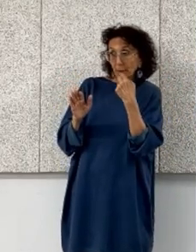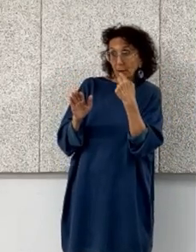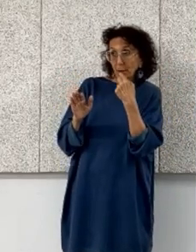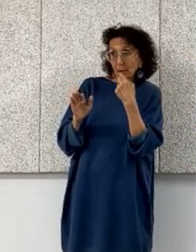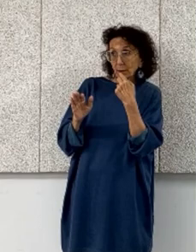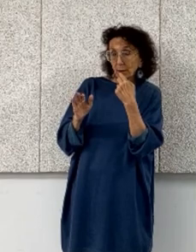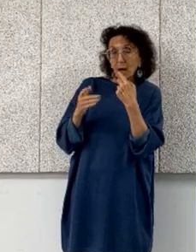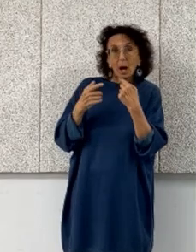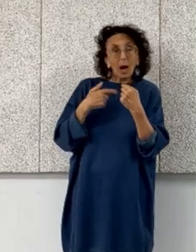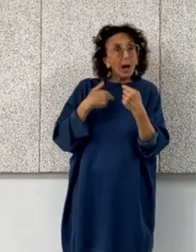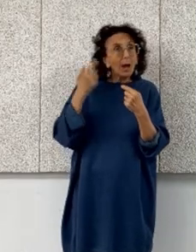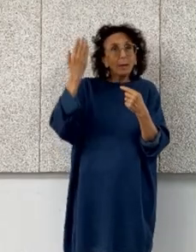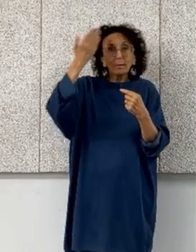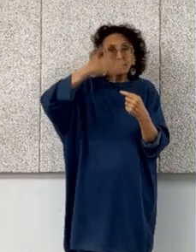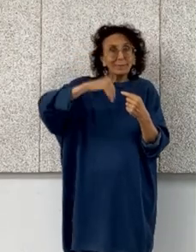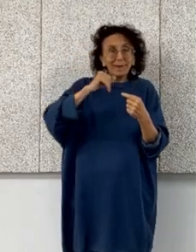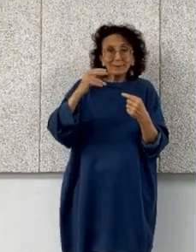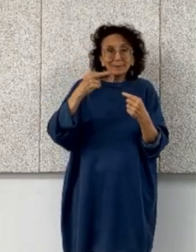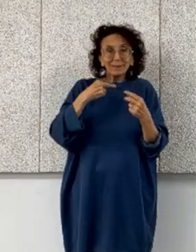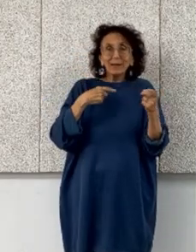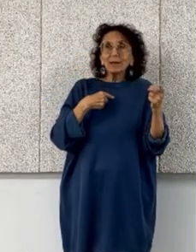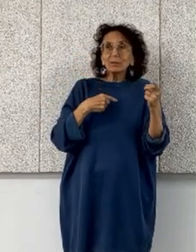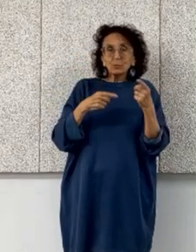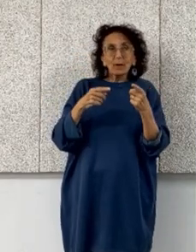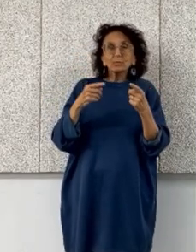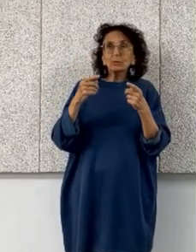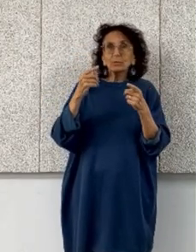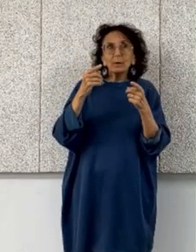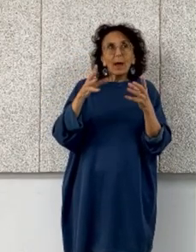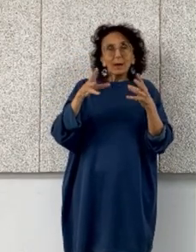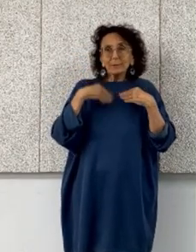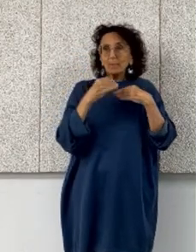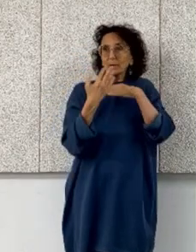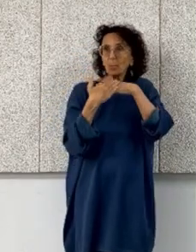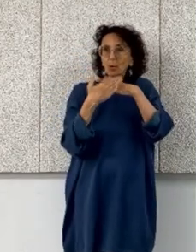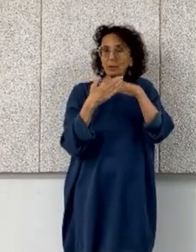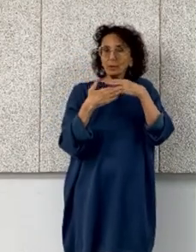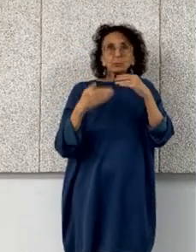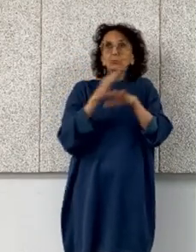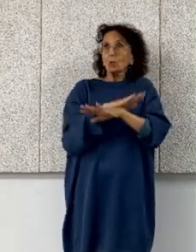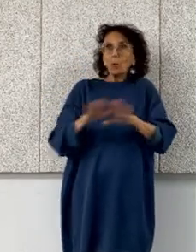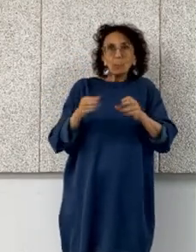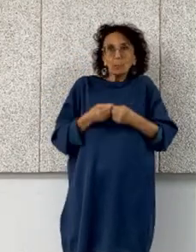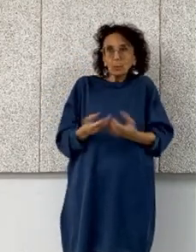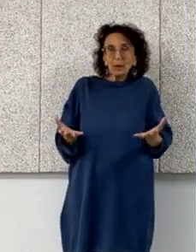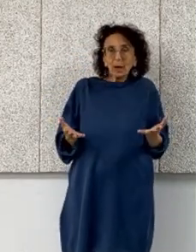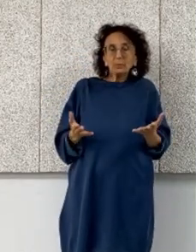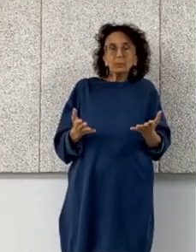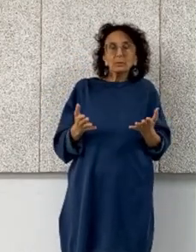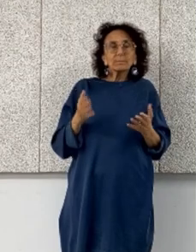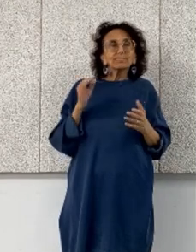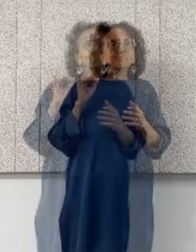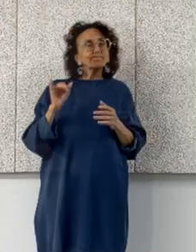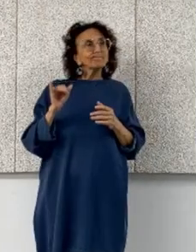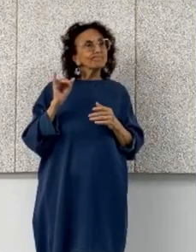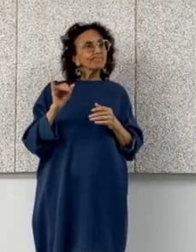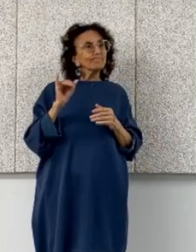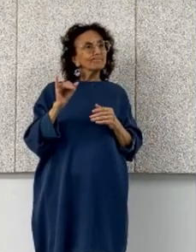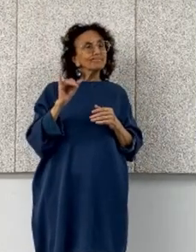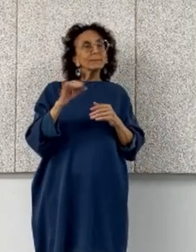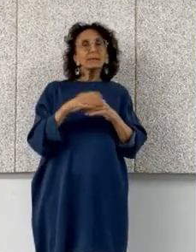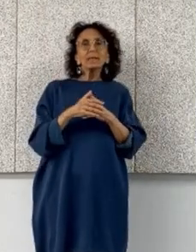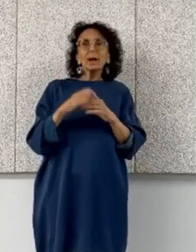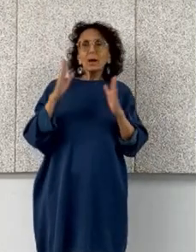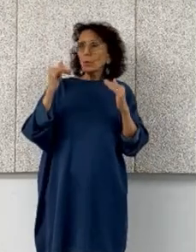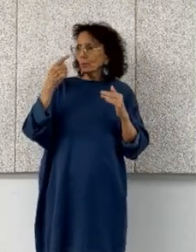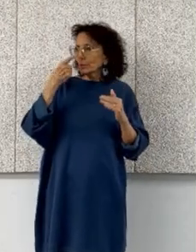can't observe yourself right now, and take it seriously. Mm-hmm. And mm-hmm, I have, like, you know, I have an email. I hope you